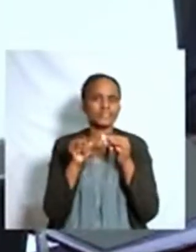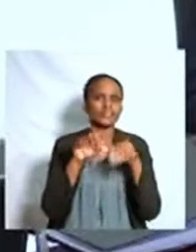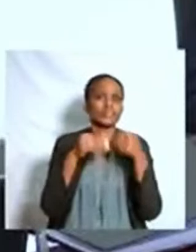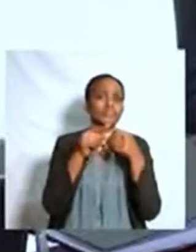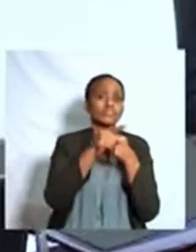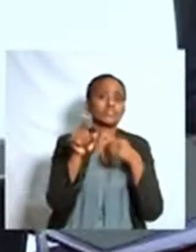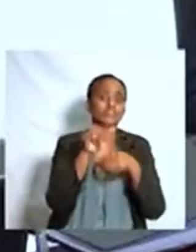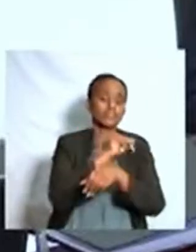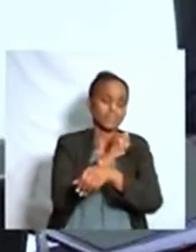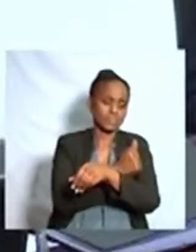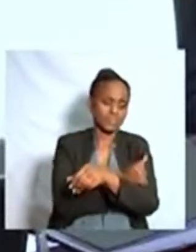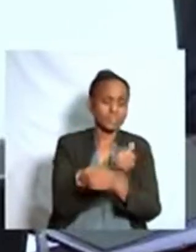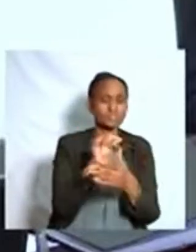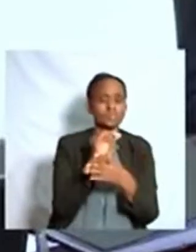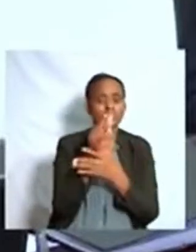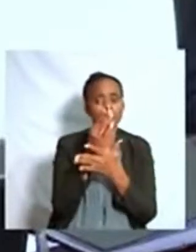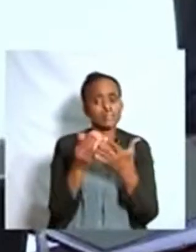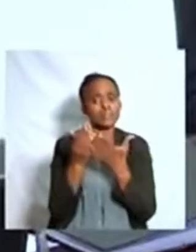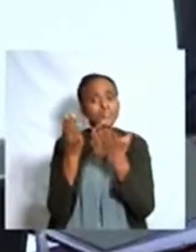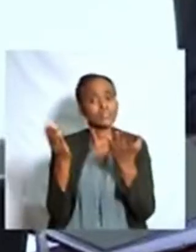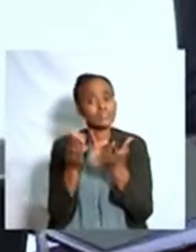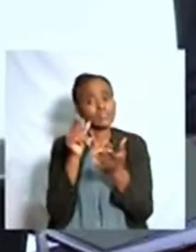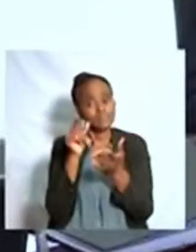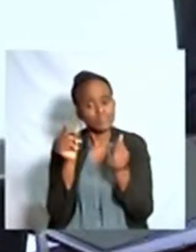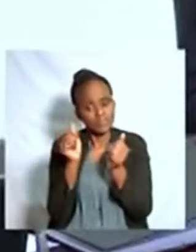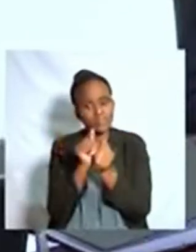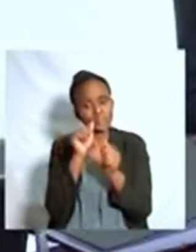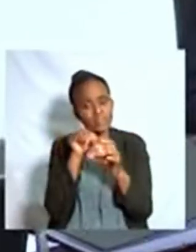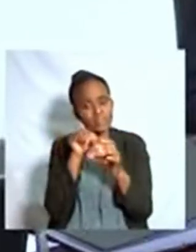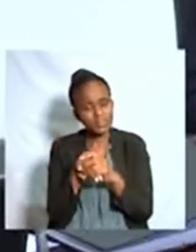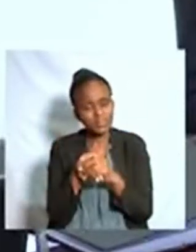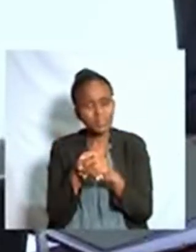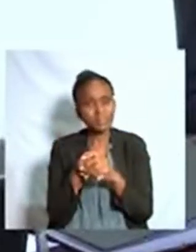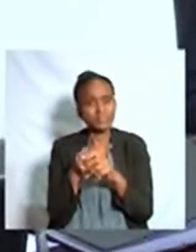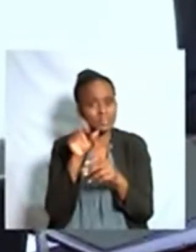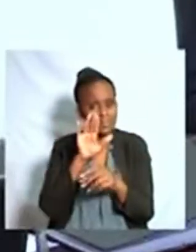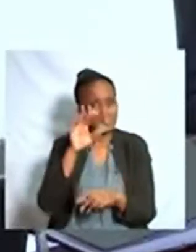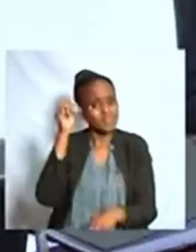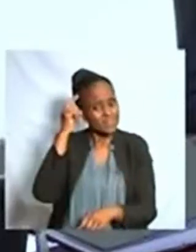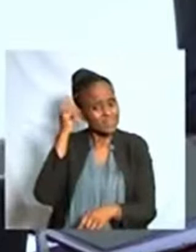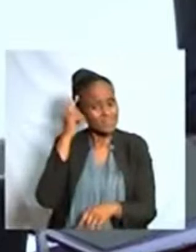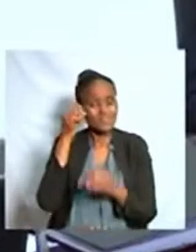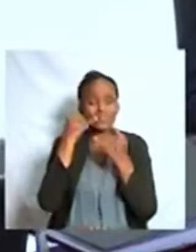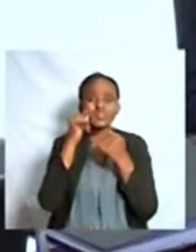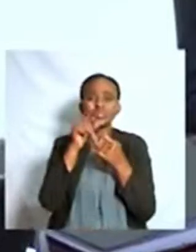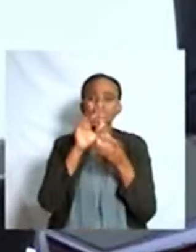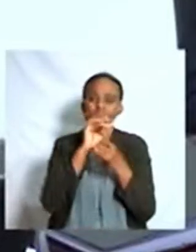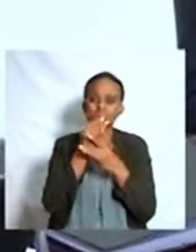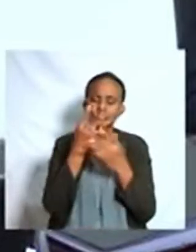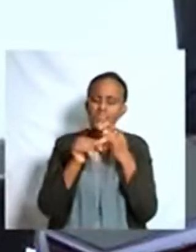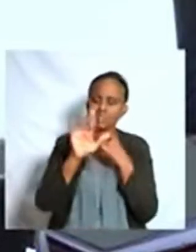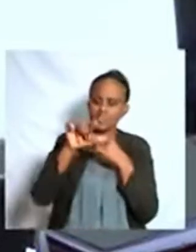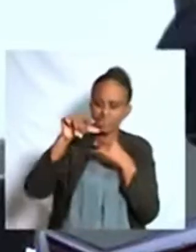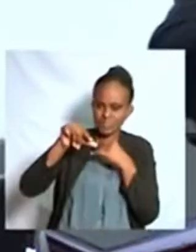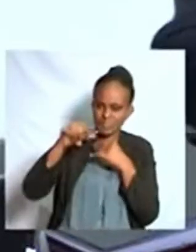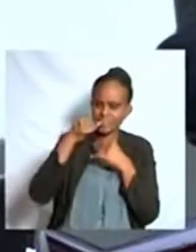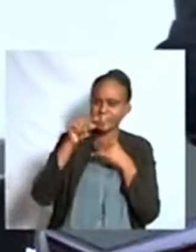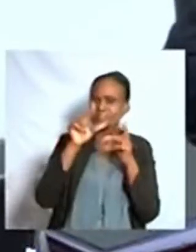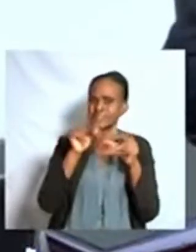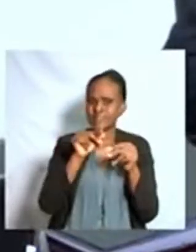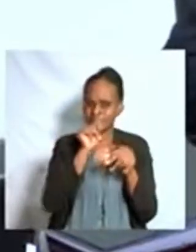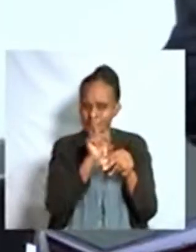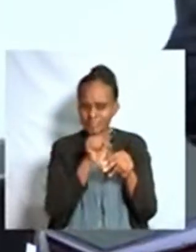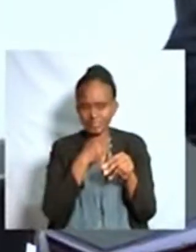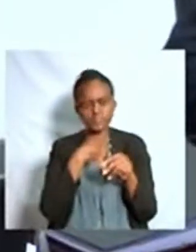you there is some authority from somewhere. Is it within? Your conscience first should tell you, or your qualifications should tell you, no, this